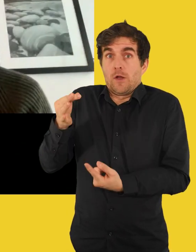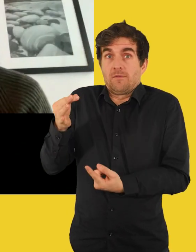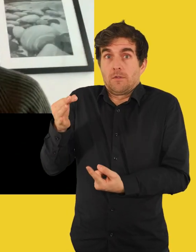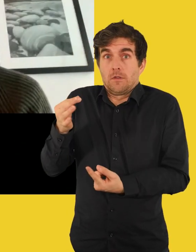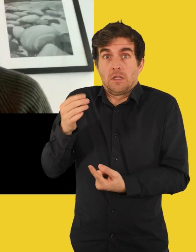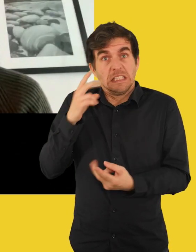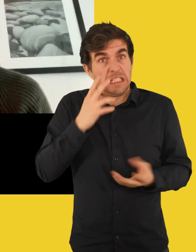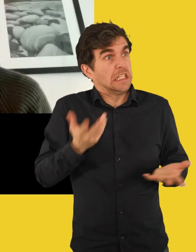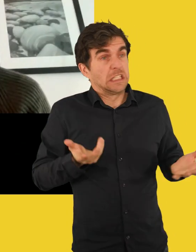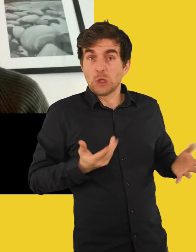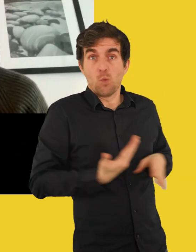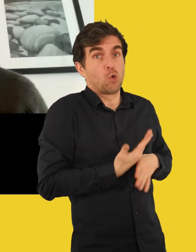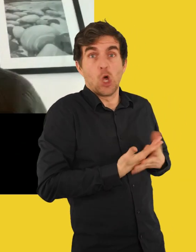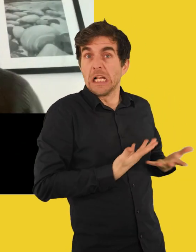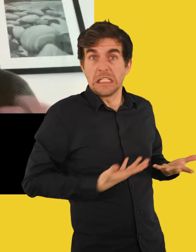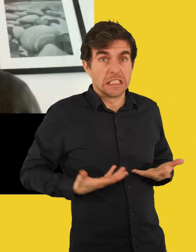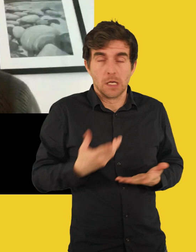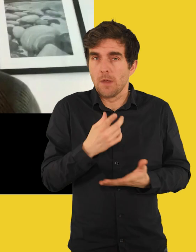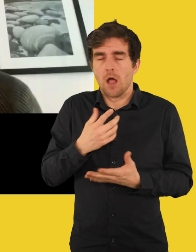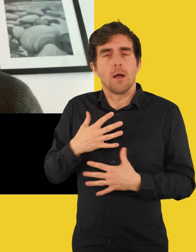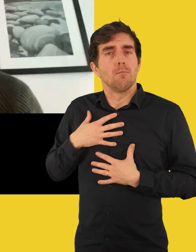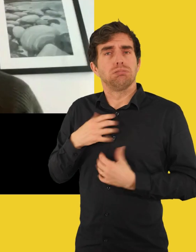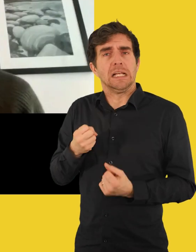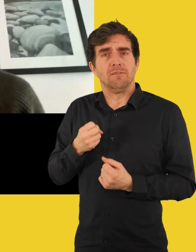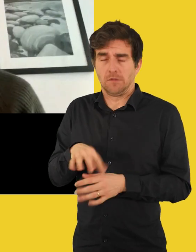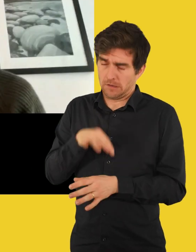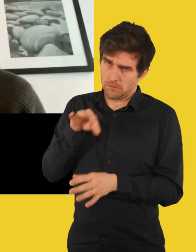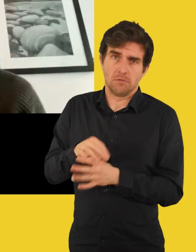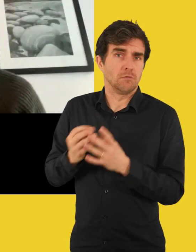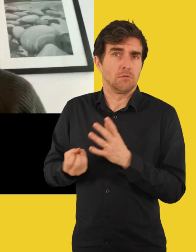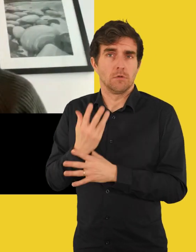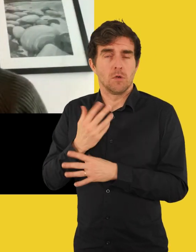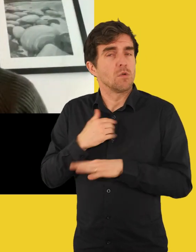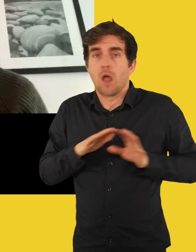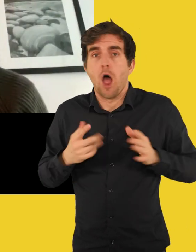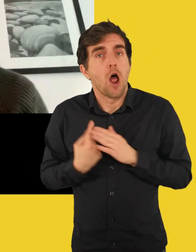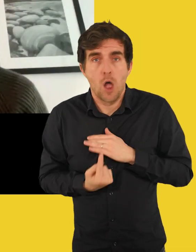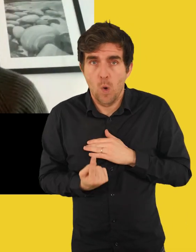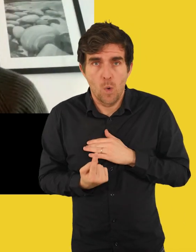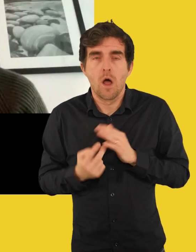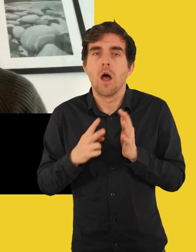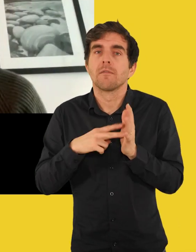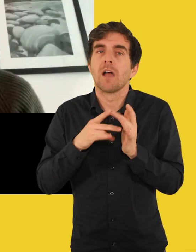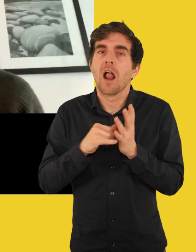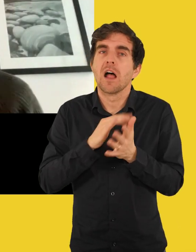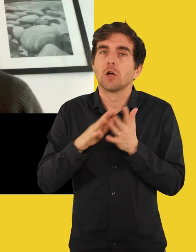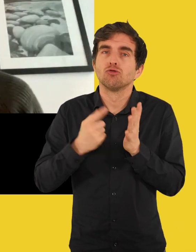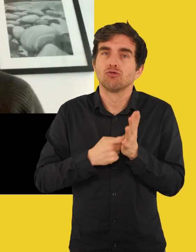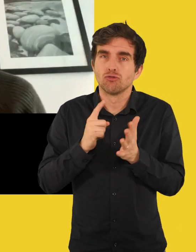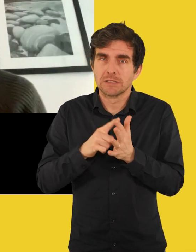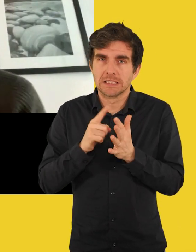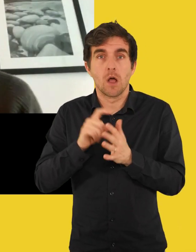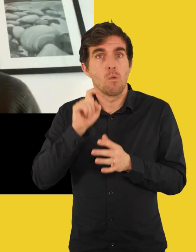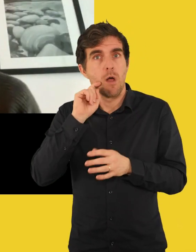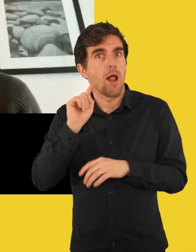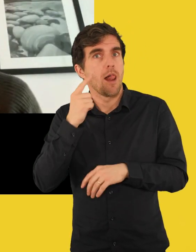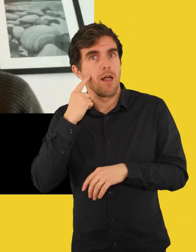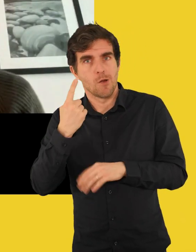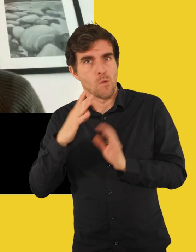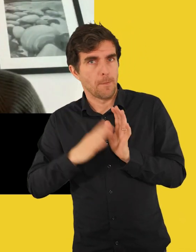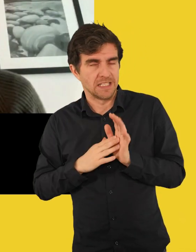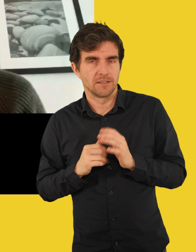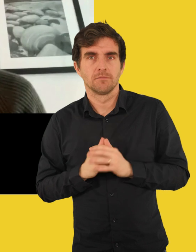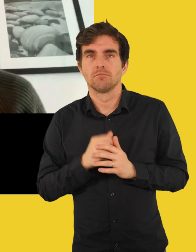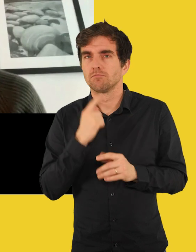see in what you see is not working around you. Being brave, we're not alone. Vinishri, who we'll hear from in